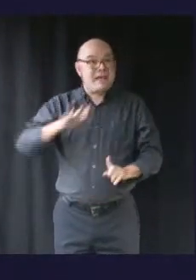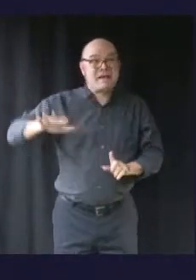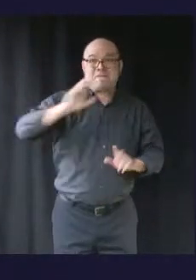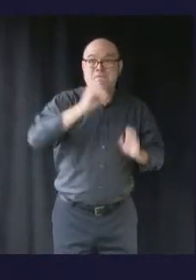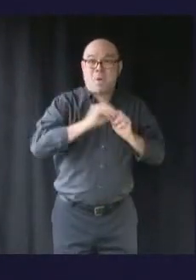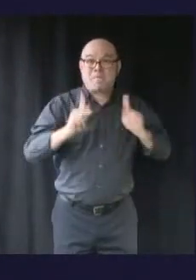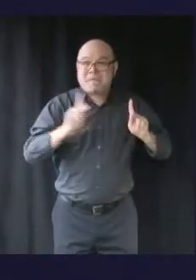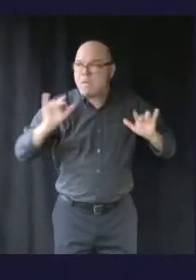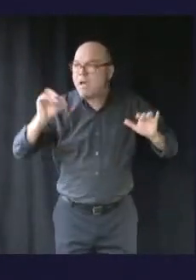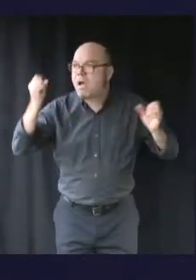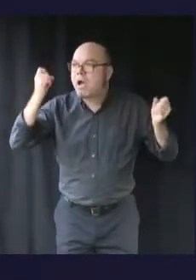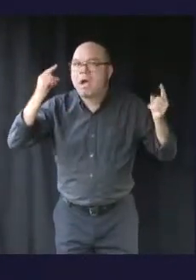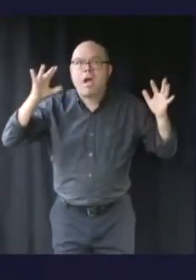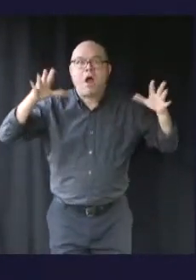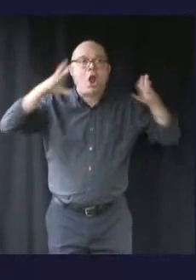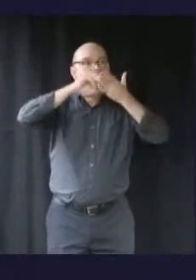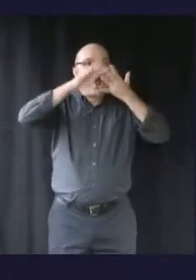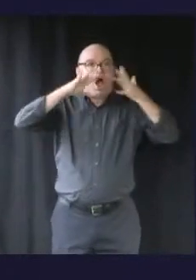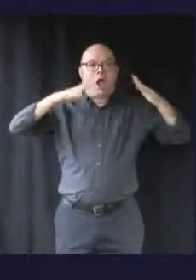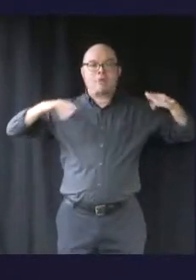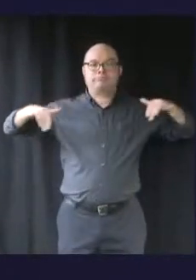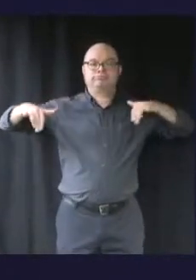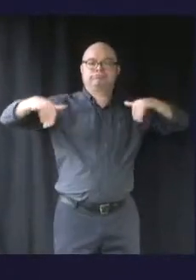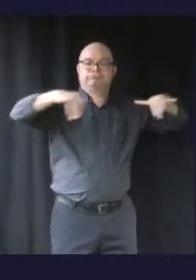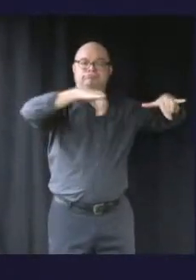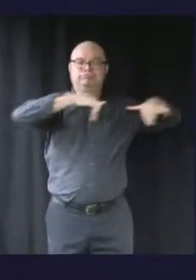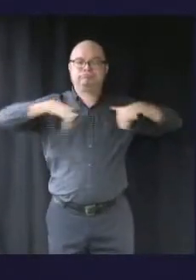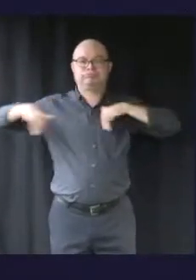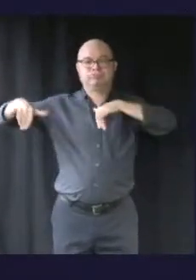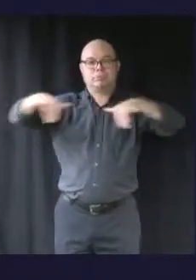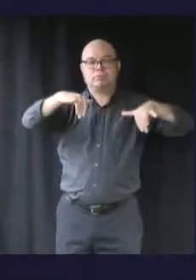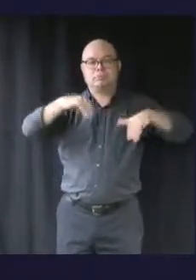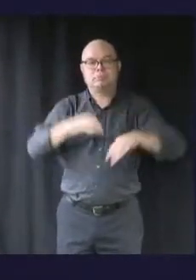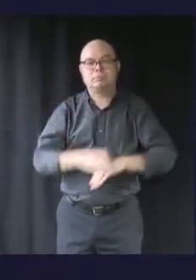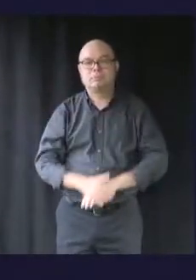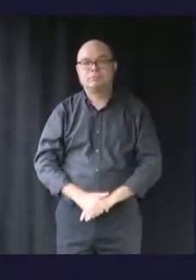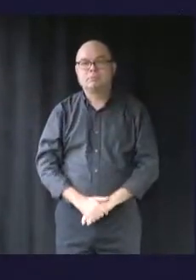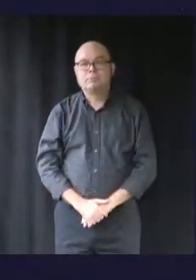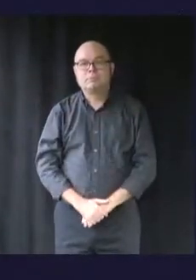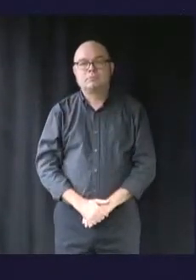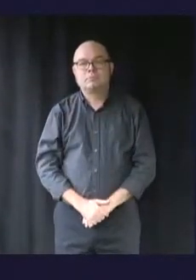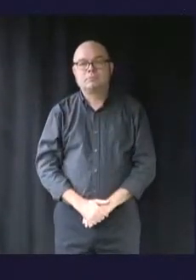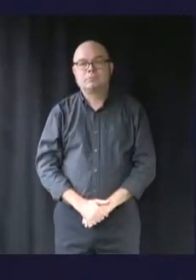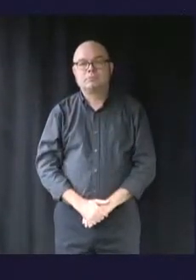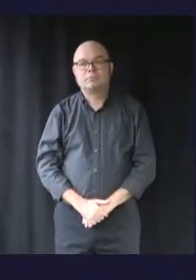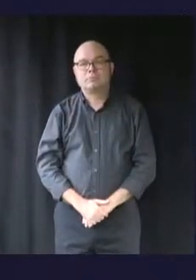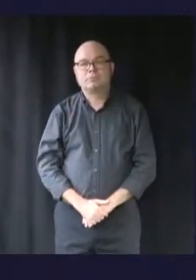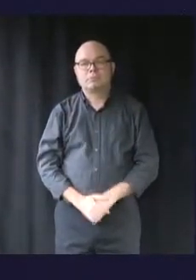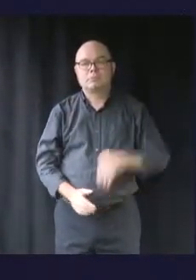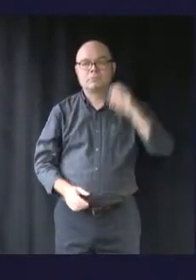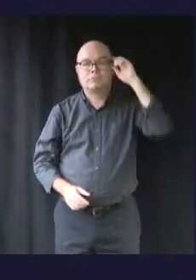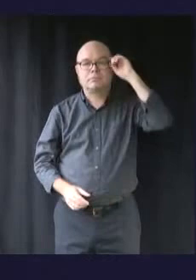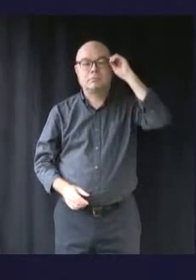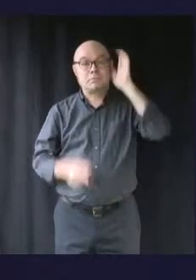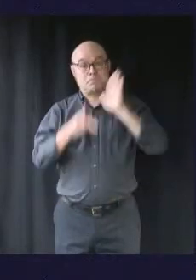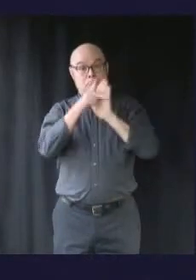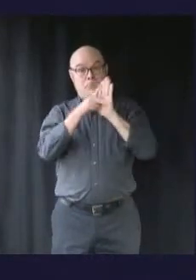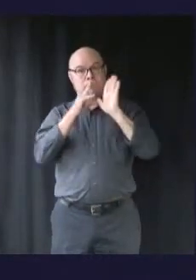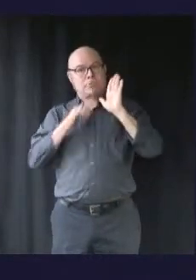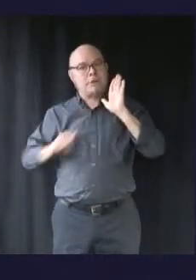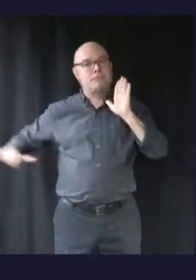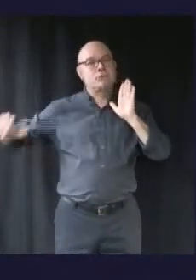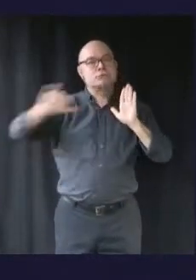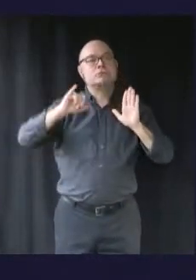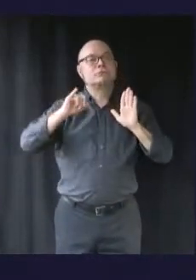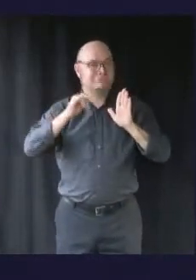forget just how fragile the principle of universal human rights still is, how easily bruised,